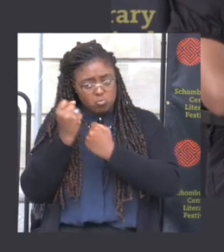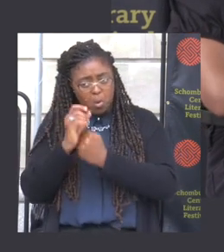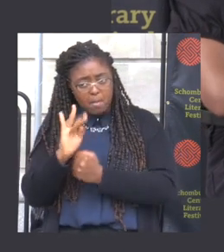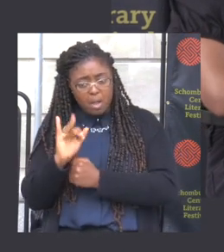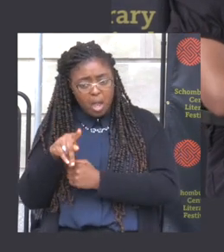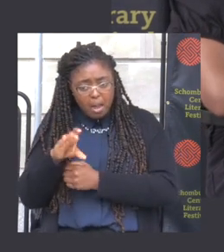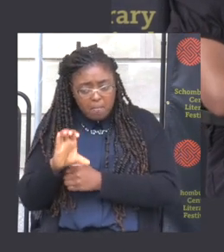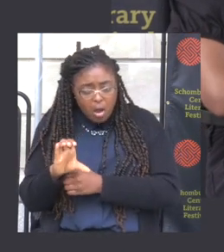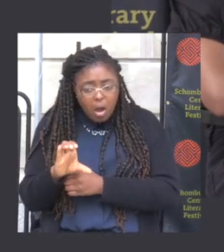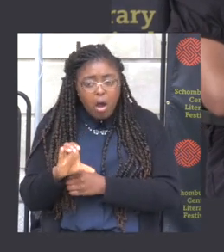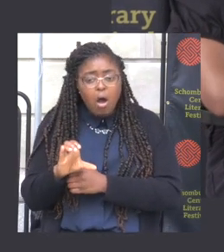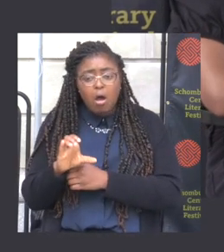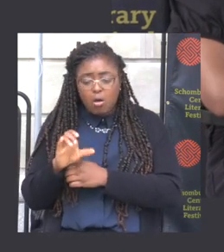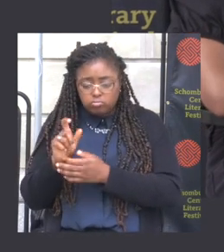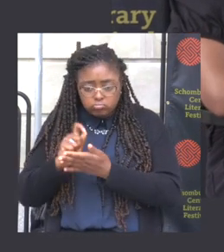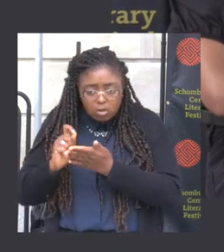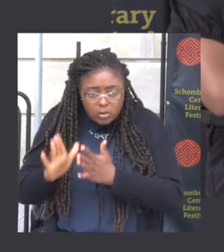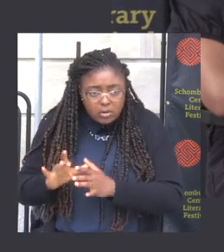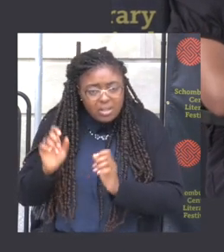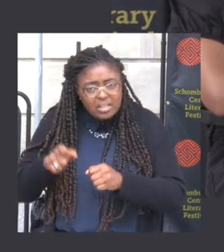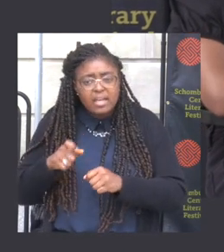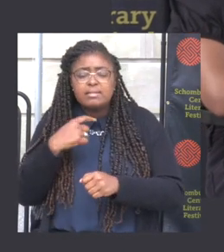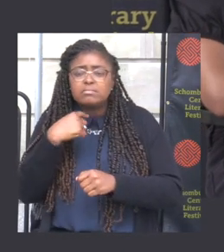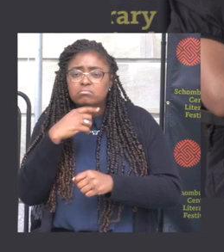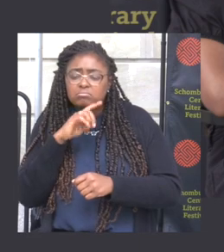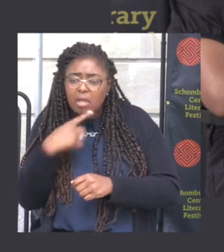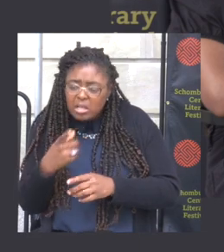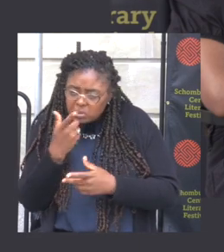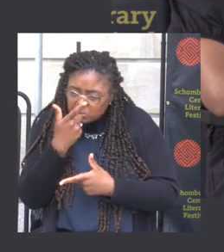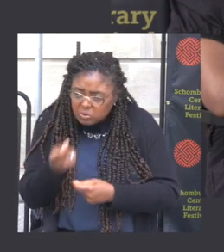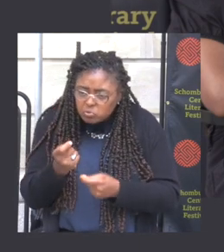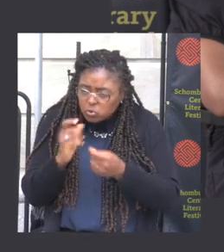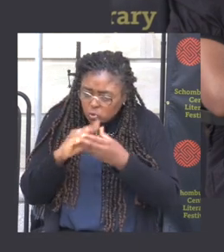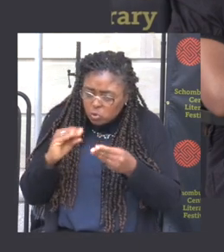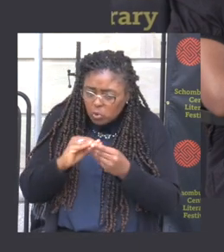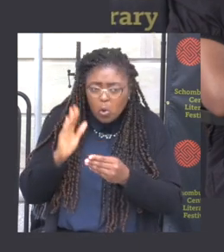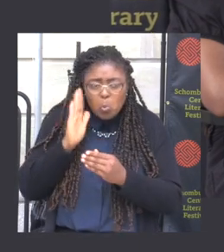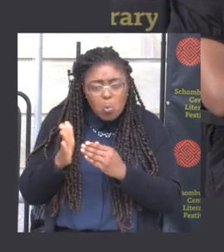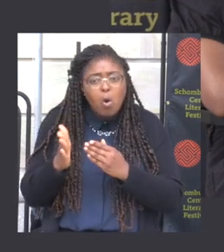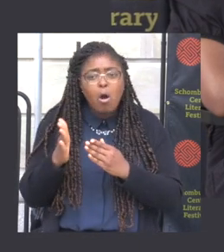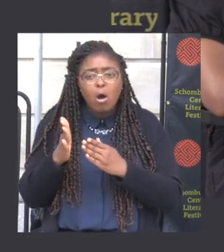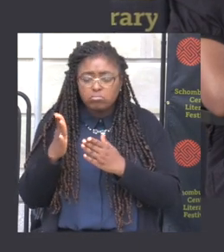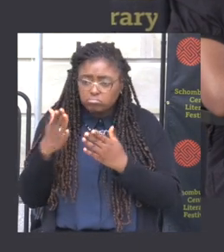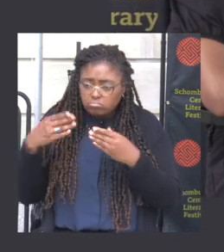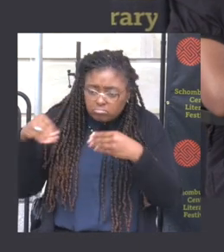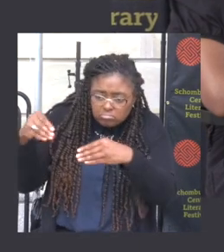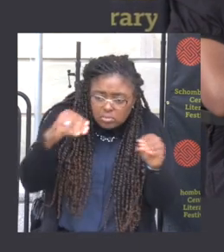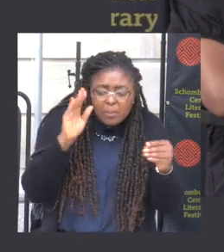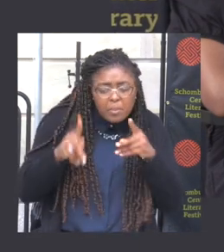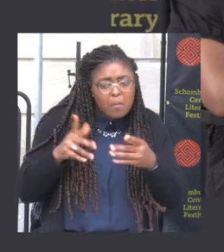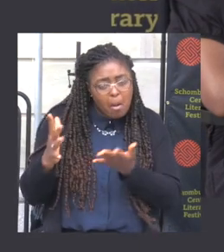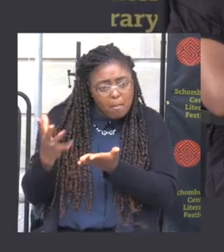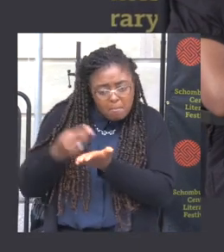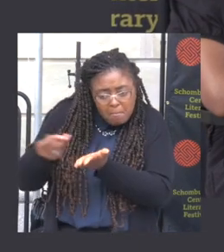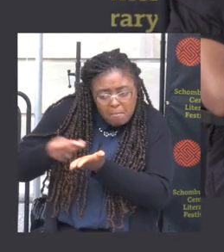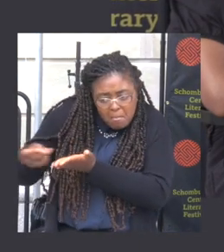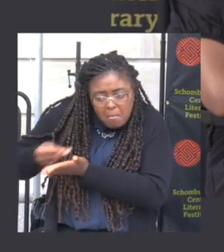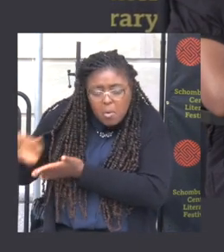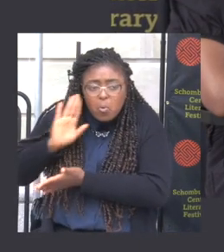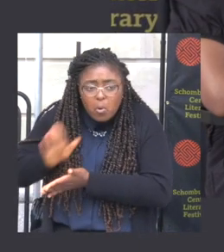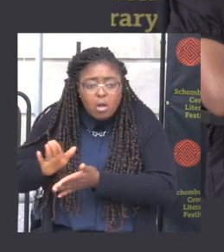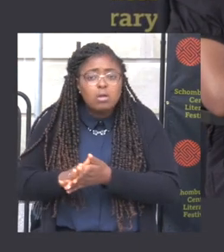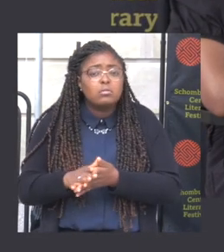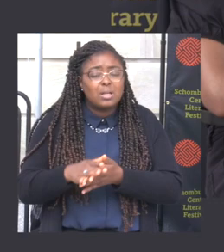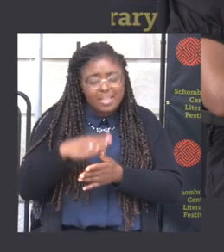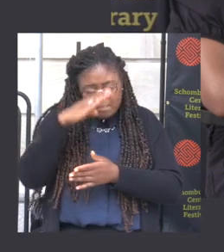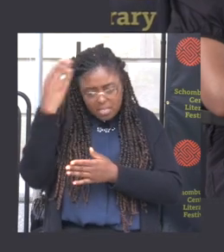interesting and thought-provoking stories, and they can sell, and they can do well. And I think Black food is a testament to this. We had to fight